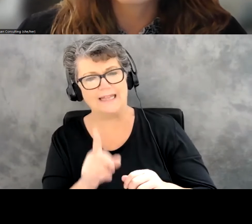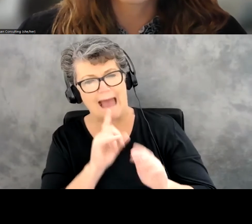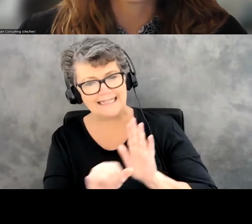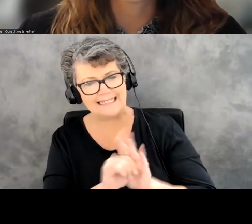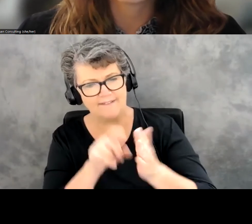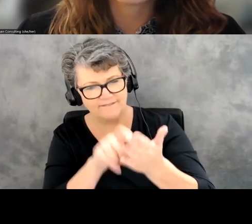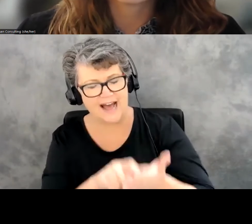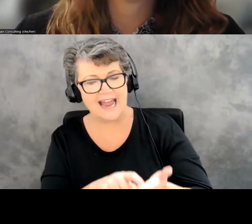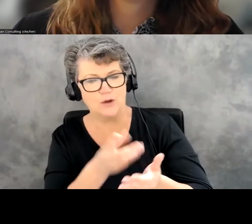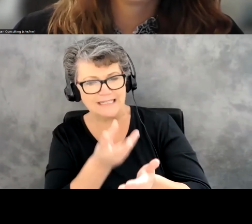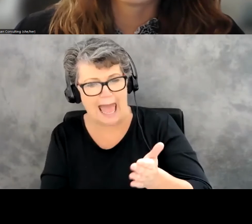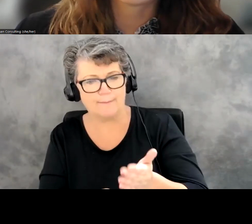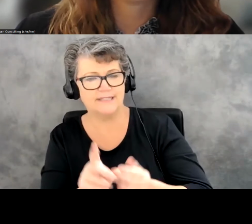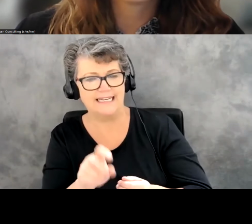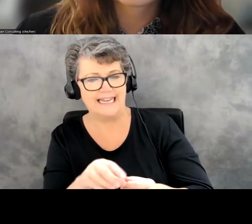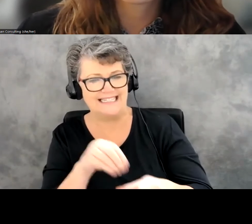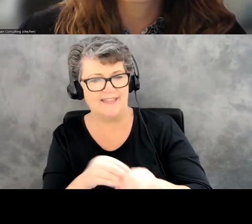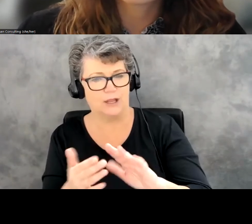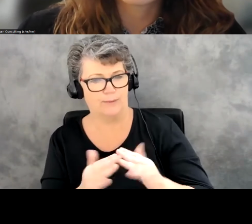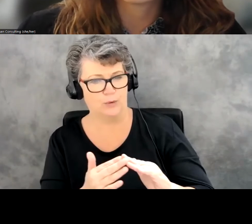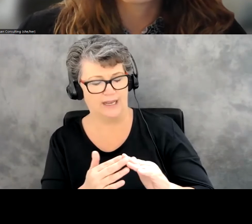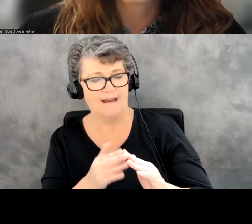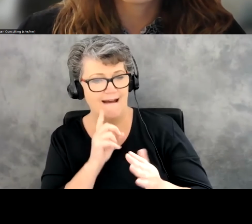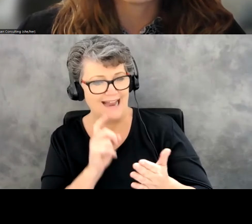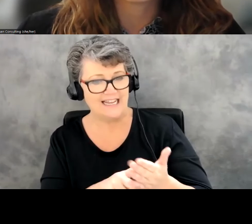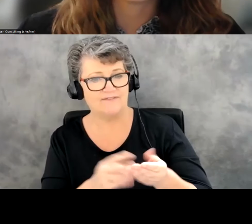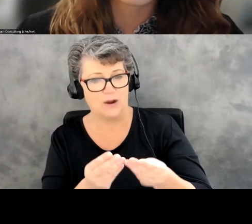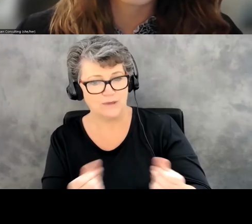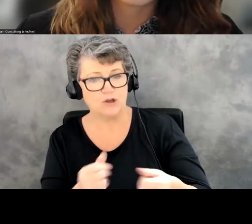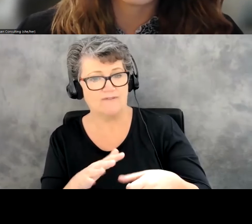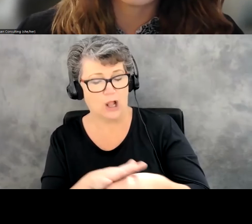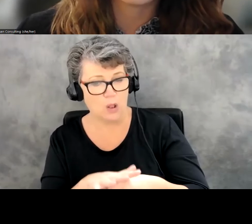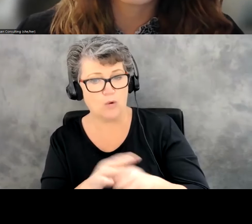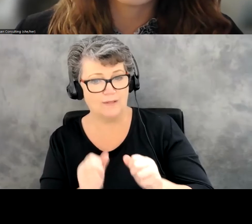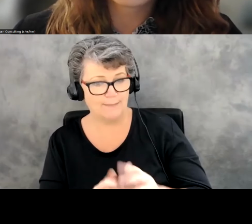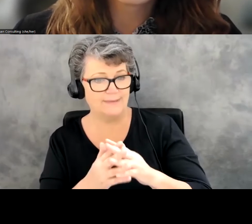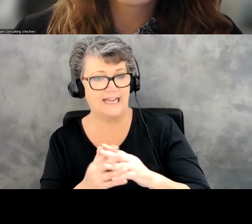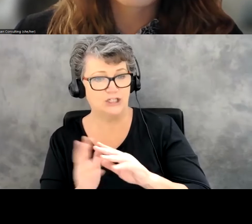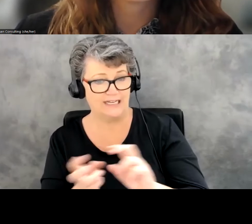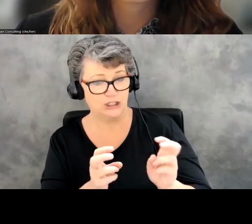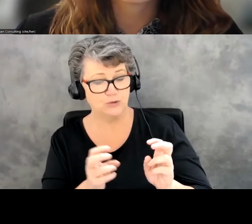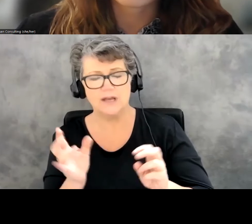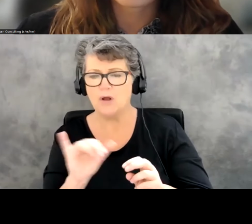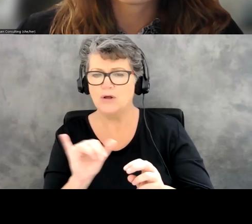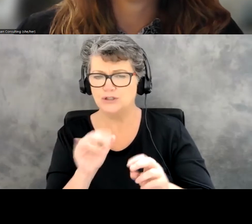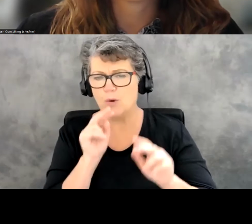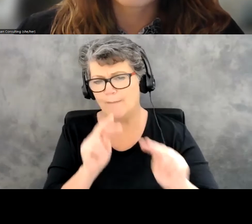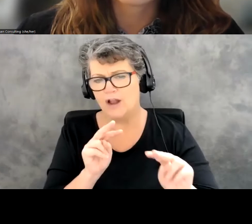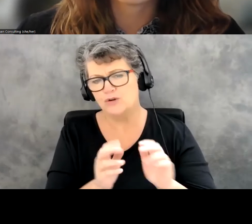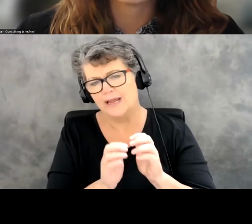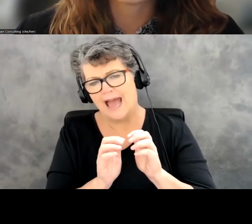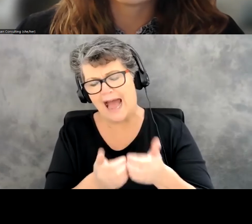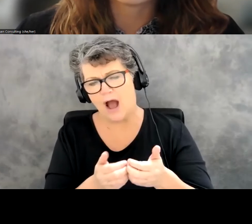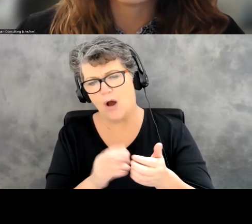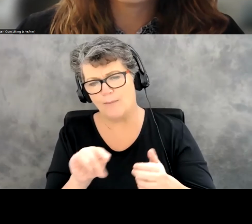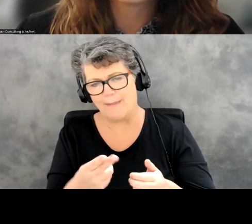needs and gaps within the community, identifying, resolving local implementation issues, and then also monitoring how the